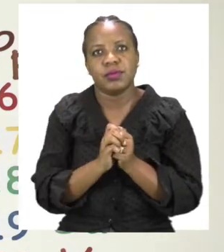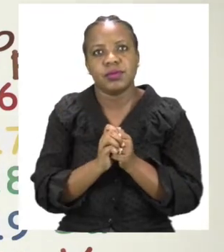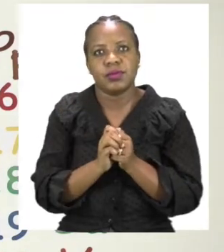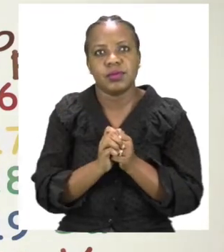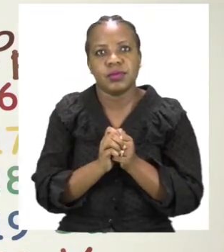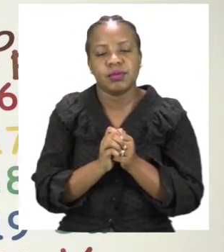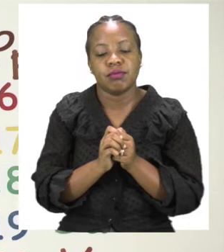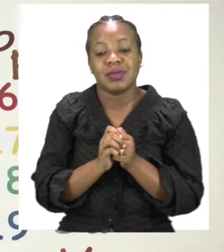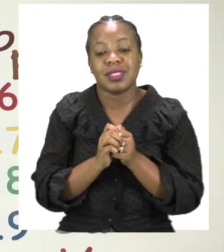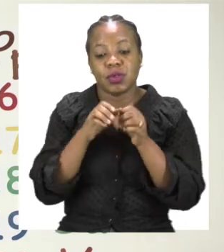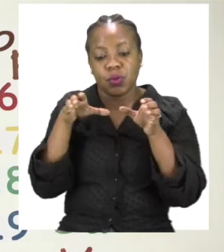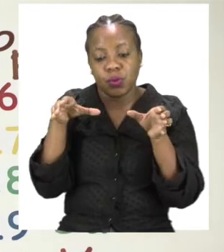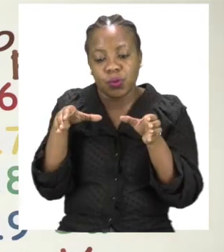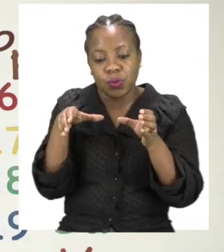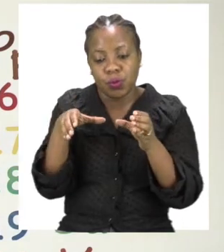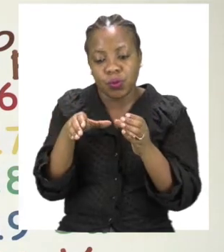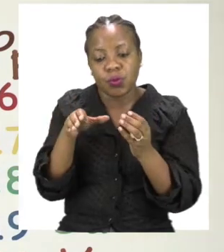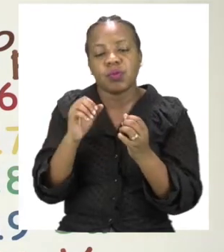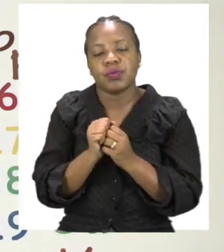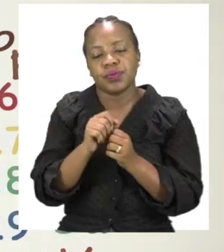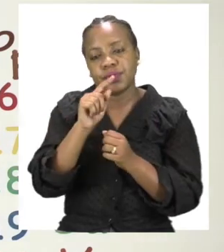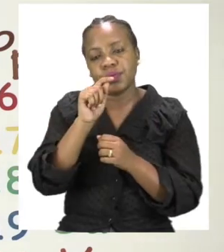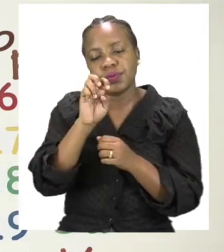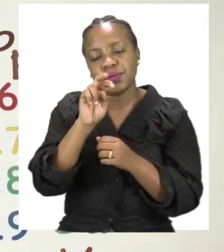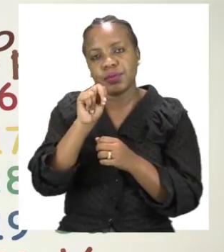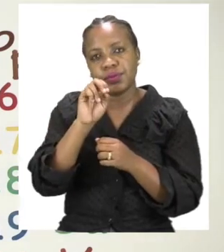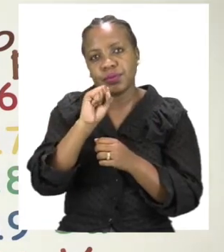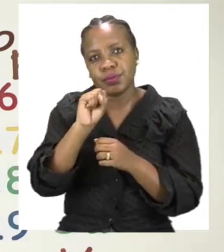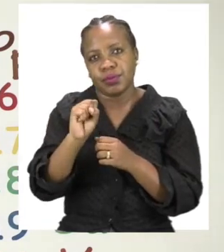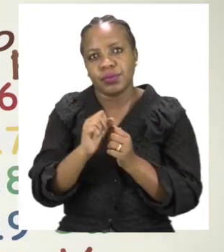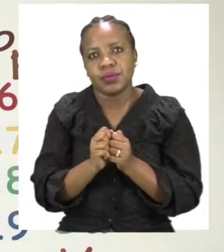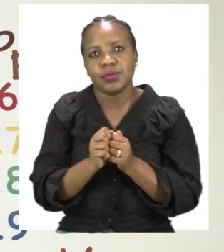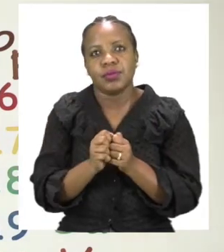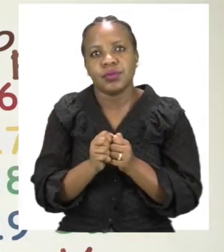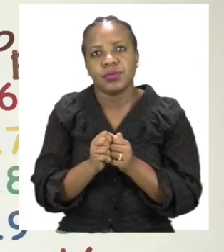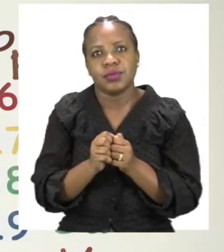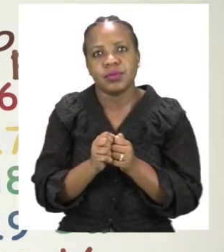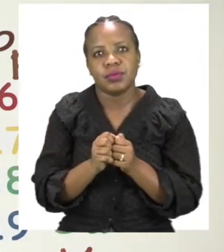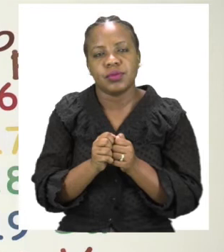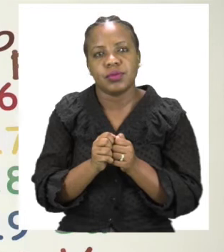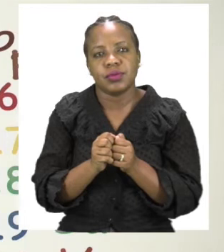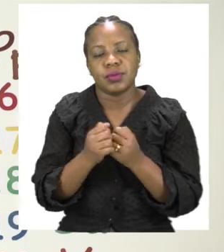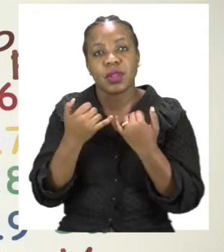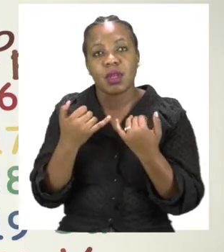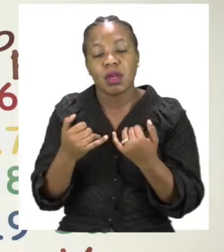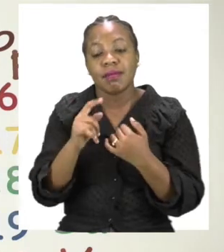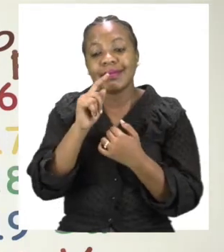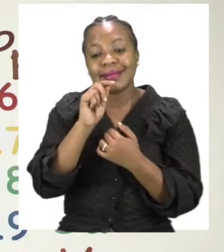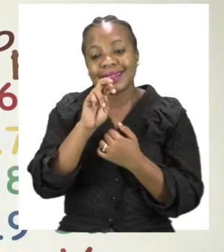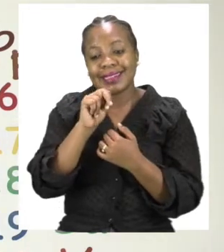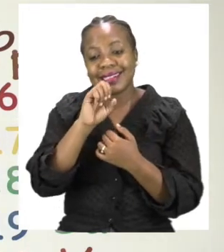family of tens. Now that we have done that, we need to go now to our